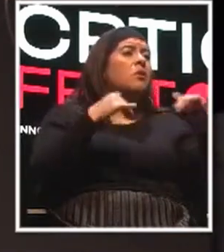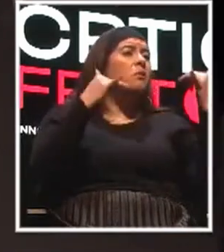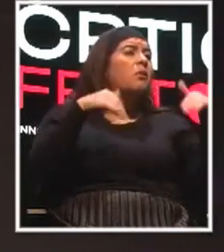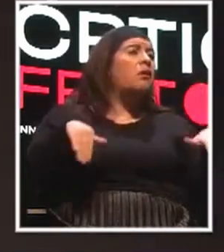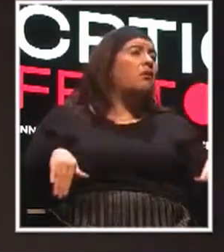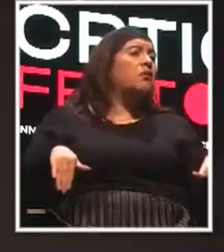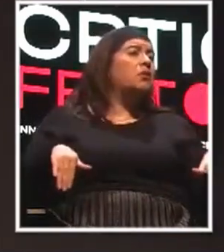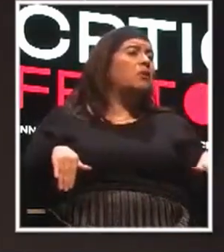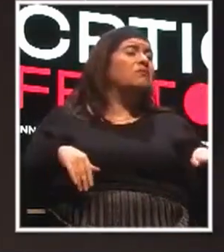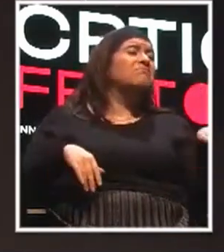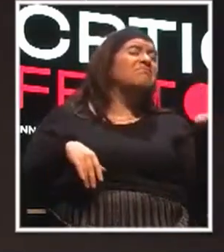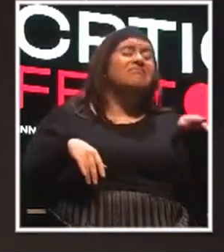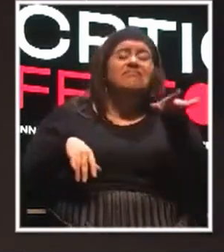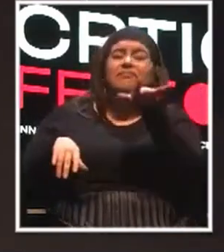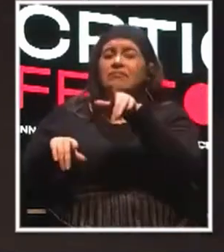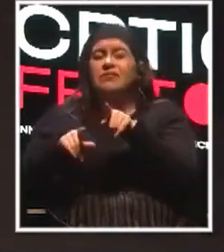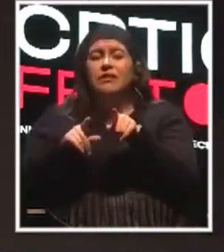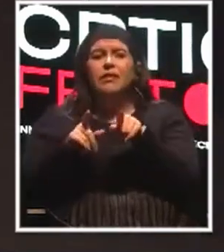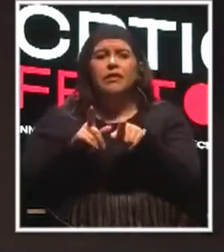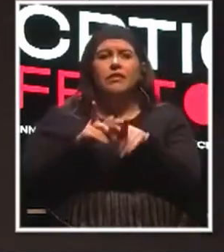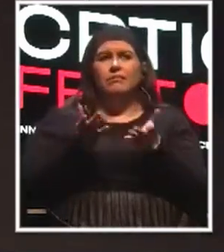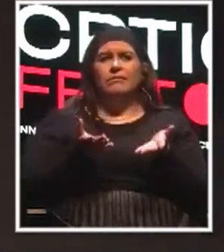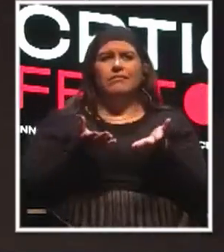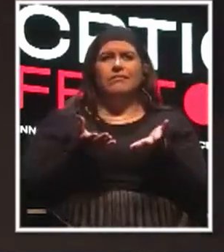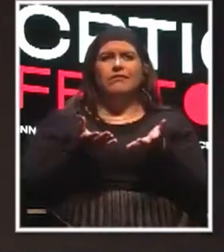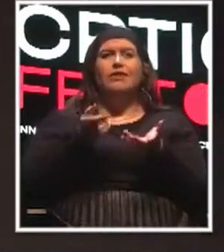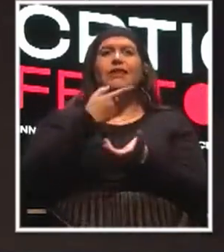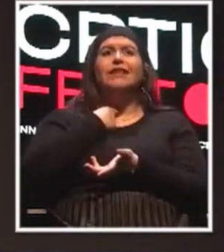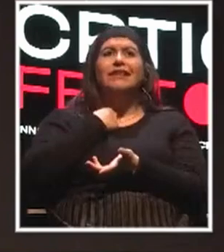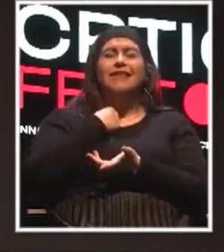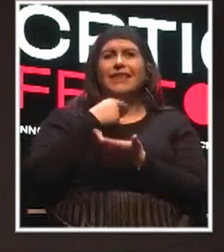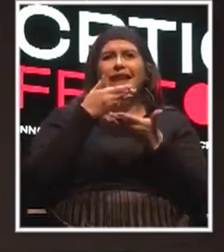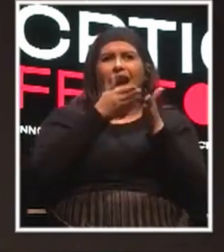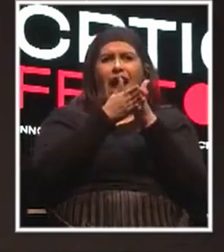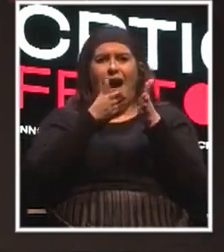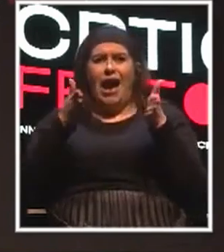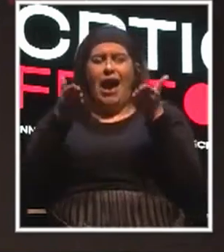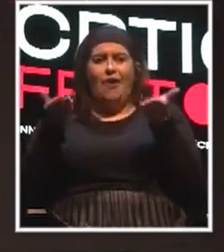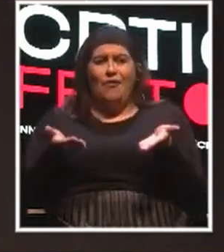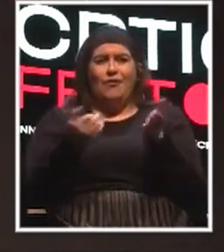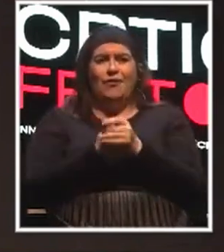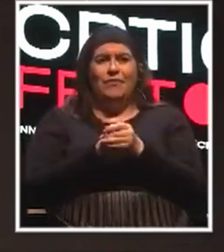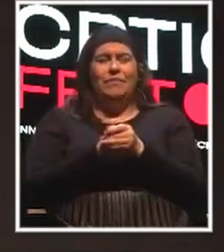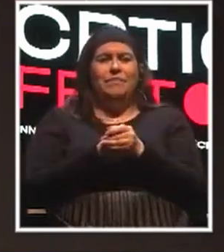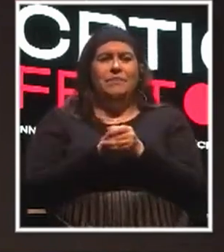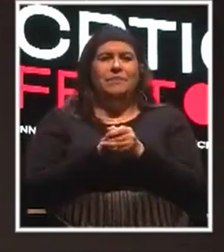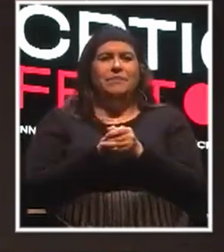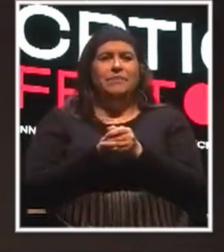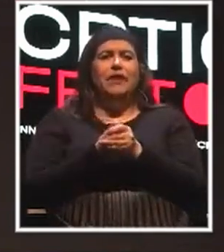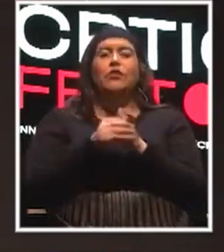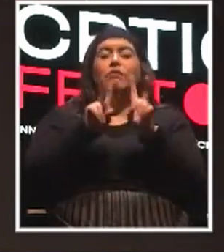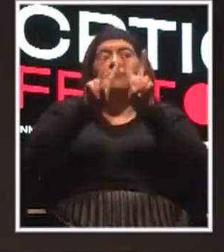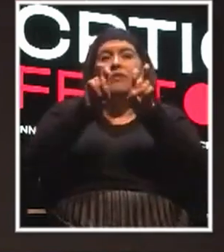Interesting times. But I'll say this too. Part of the positive side of the digital disruption that